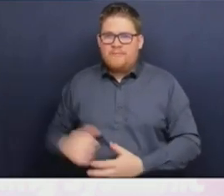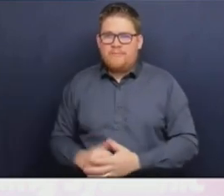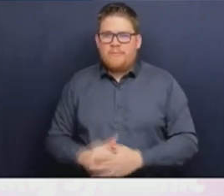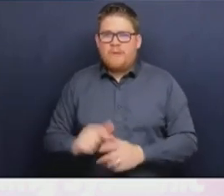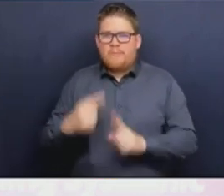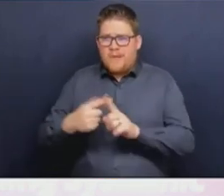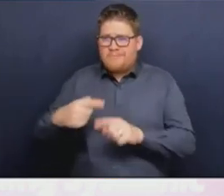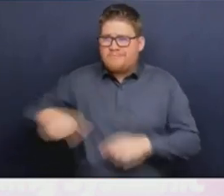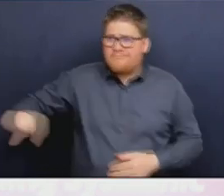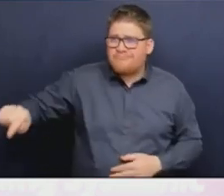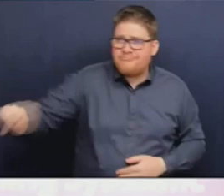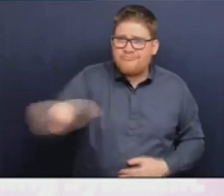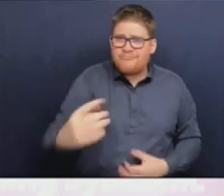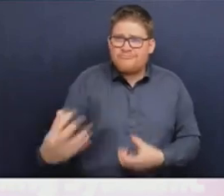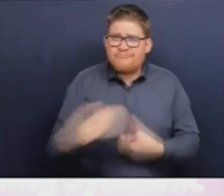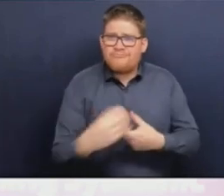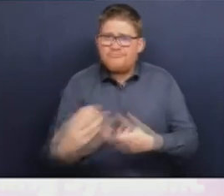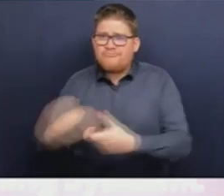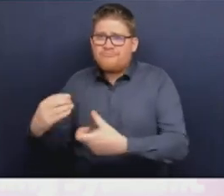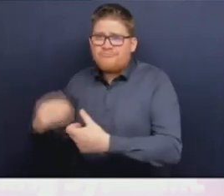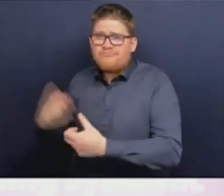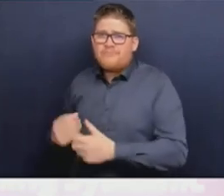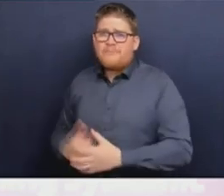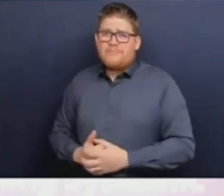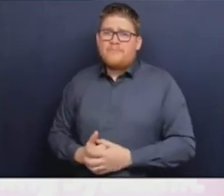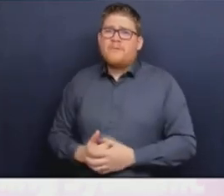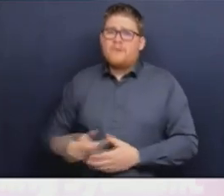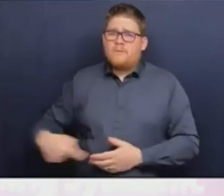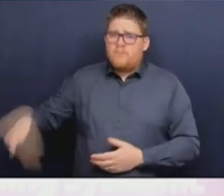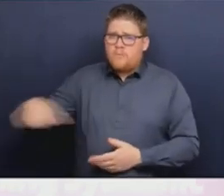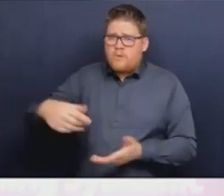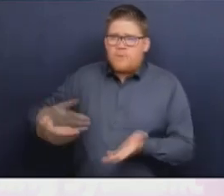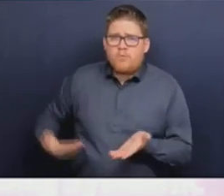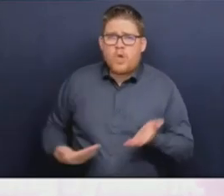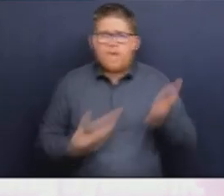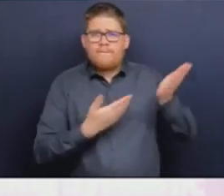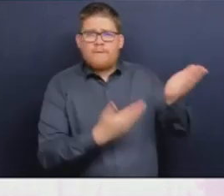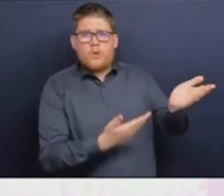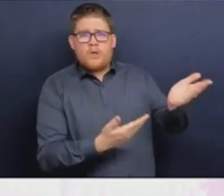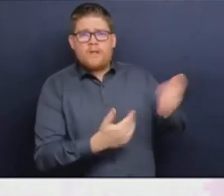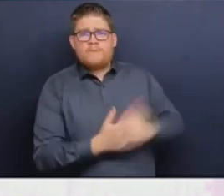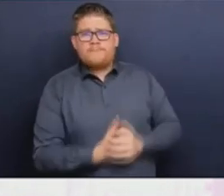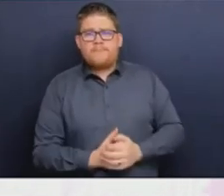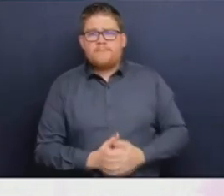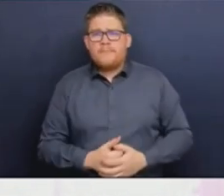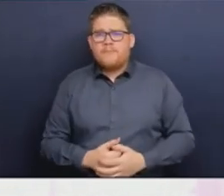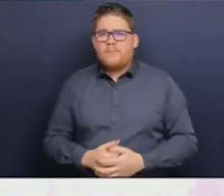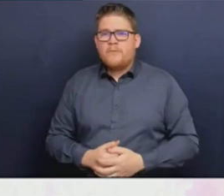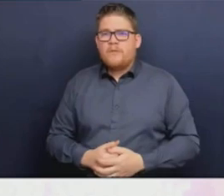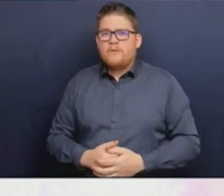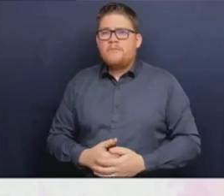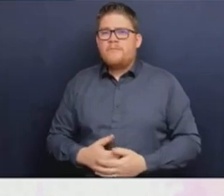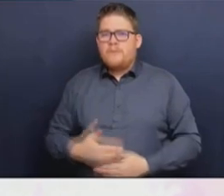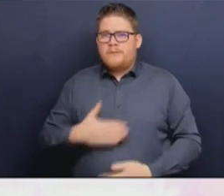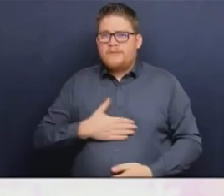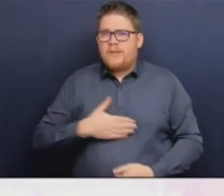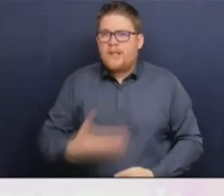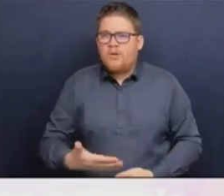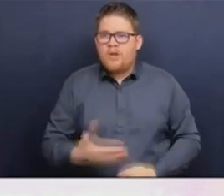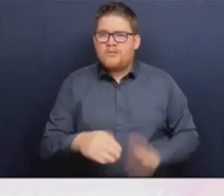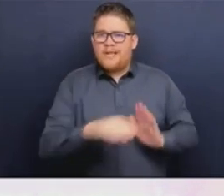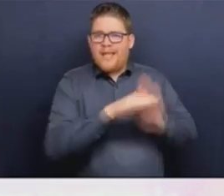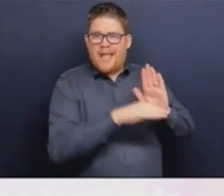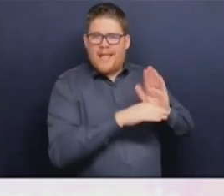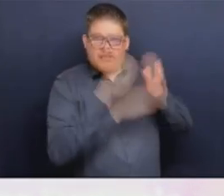as bringing forward the Declaration Act, again, a first in North America. Now that we're a couple of years into it, of course,